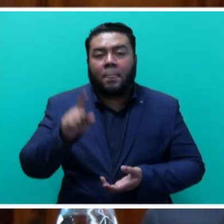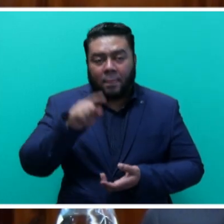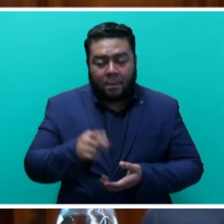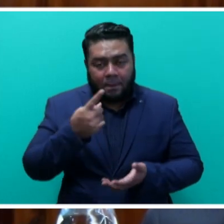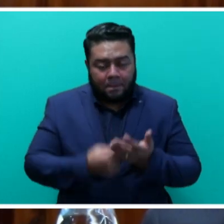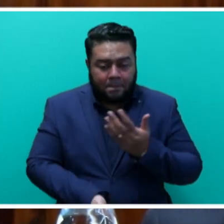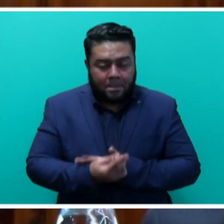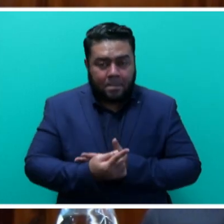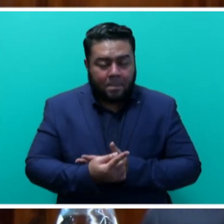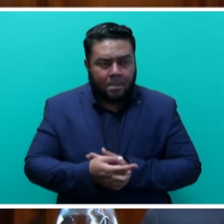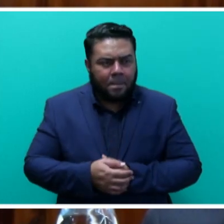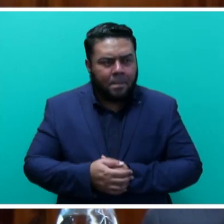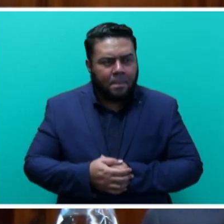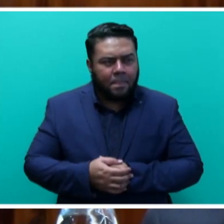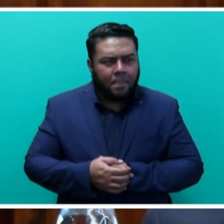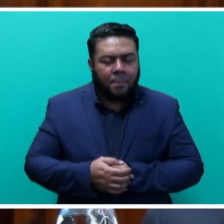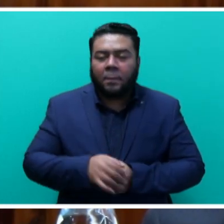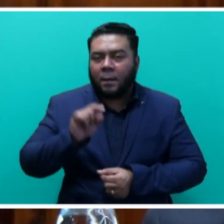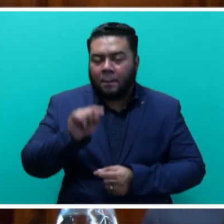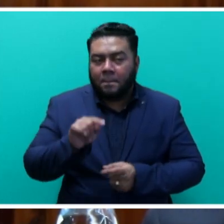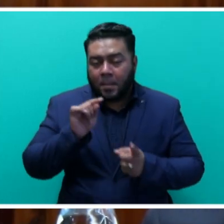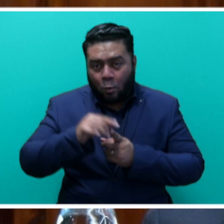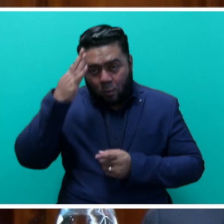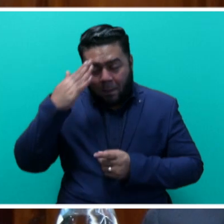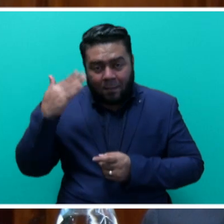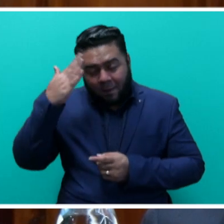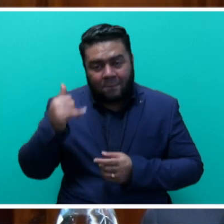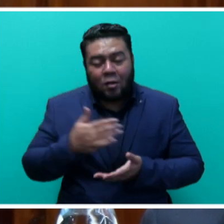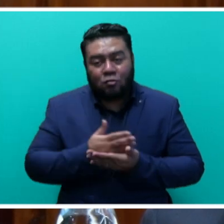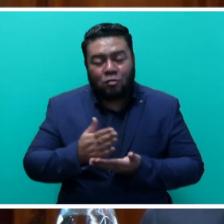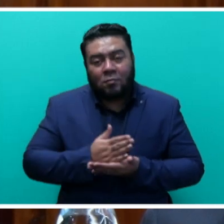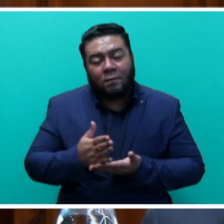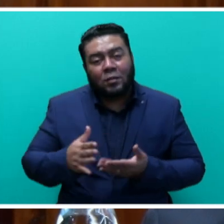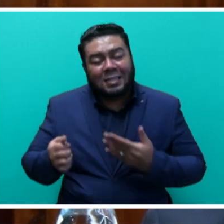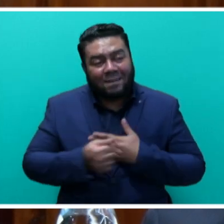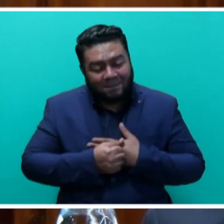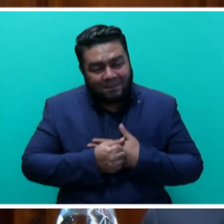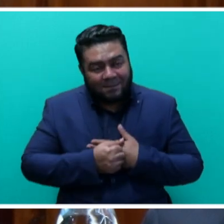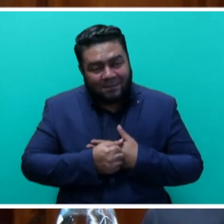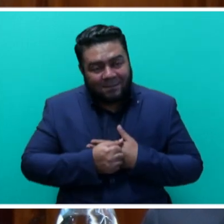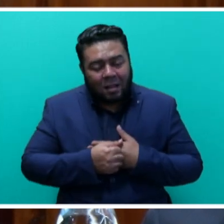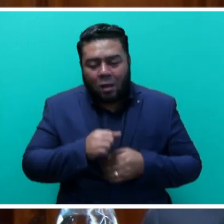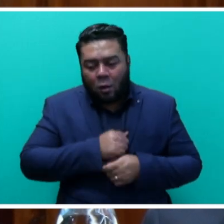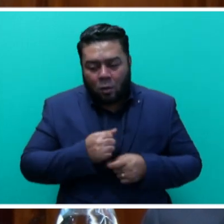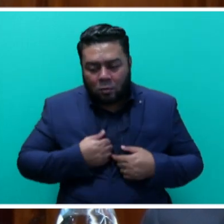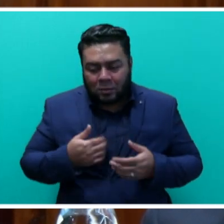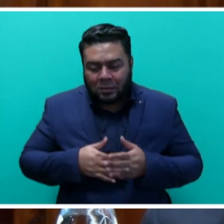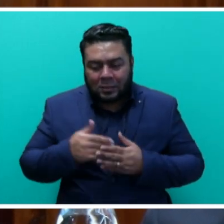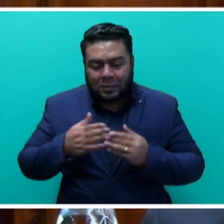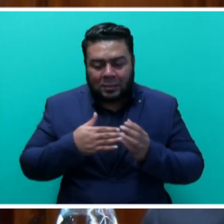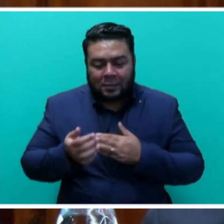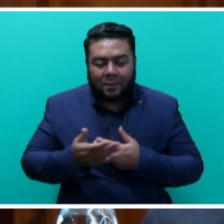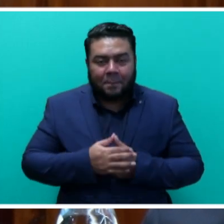incidents, while unfortunate, is a poignant reminder of our shared commitment to safety, our resilience, and our continuous pursuit